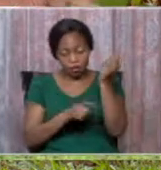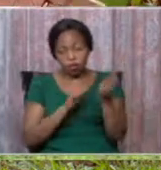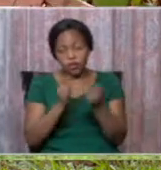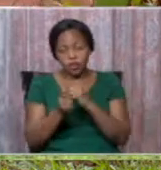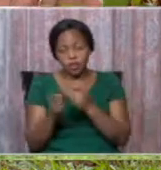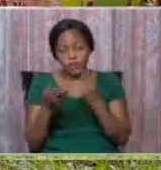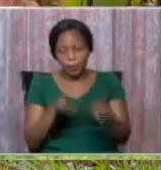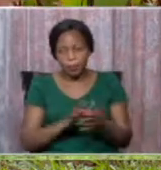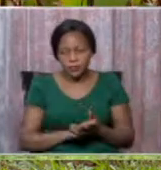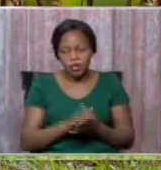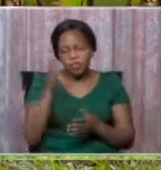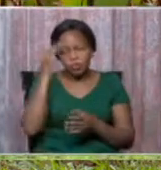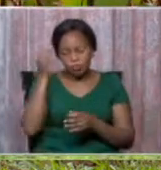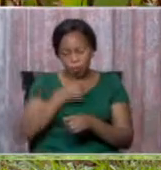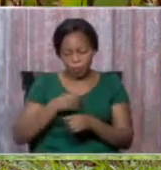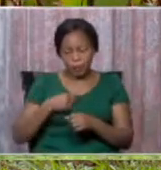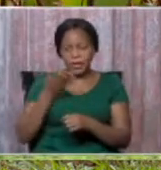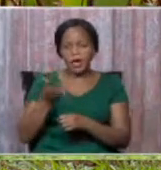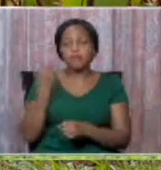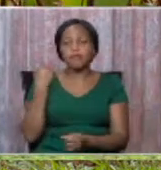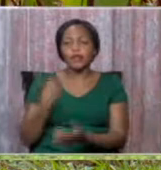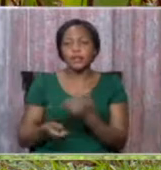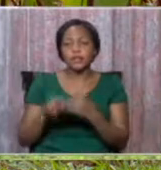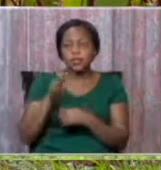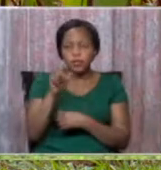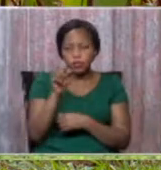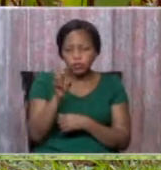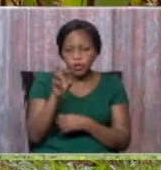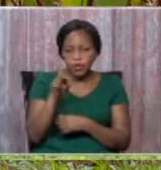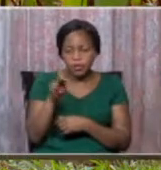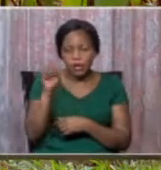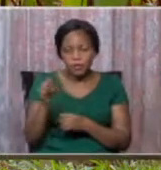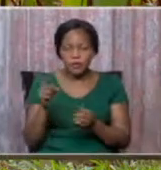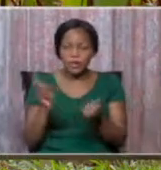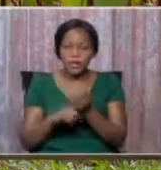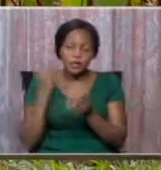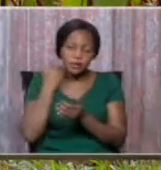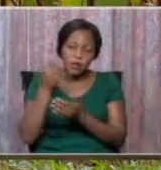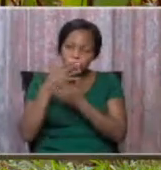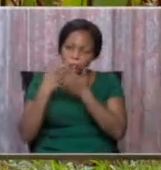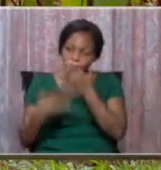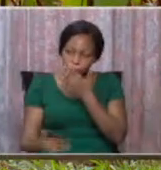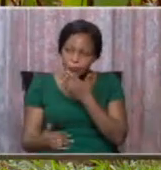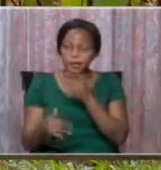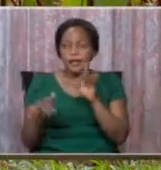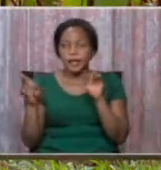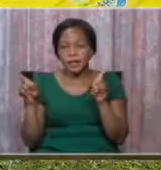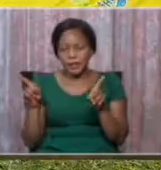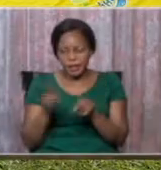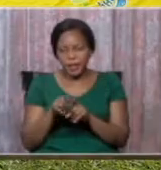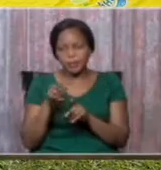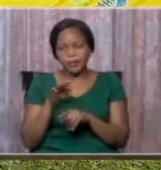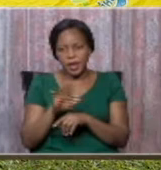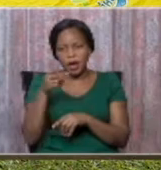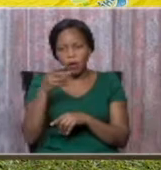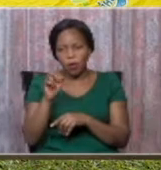then affect the ovulatory cycle, the changes in the voice, the smoothness of